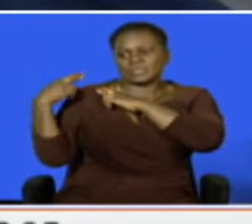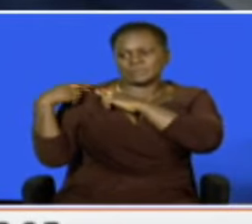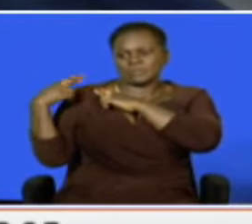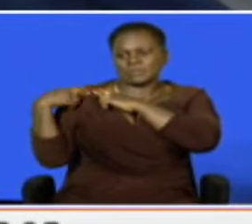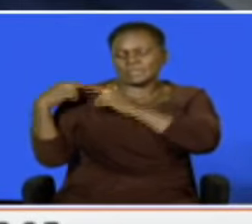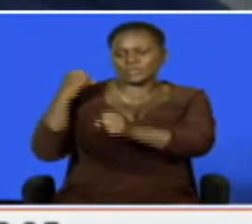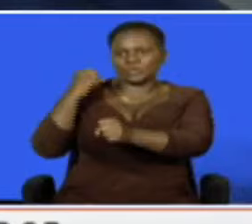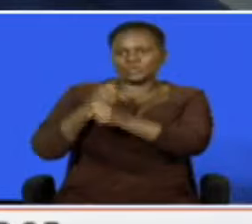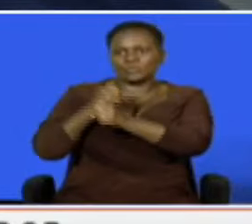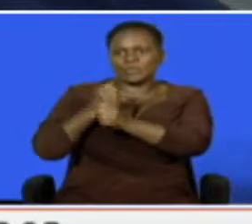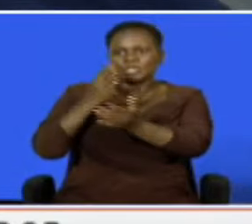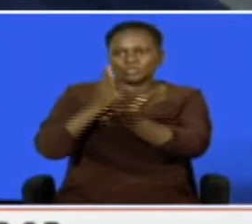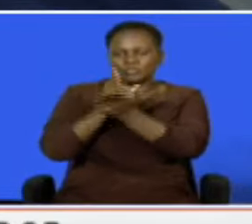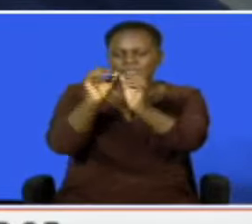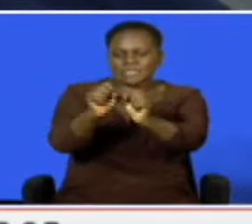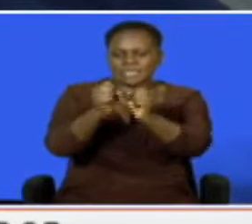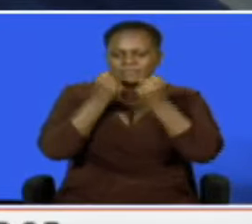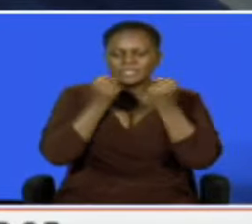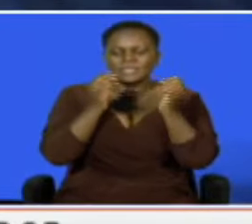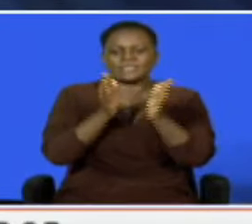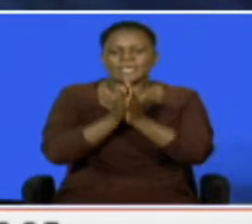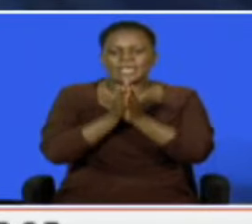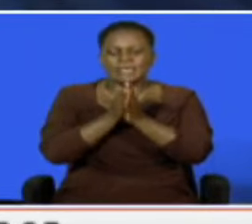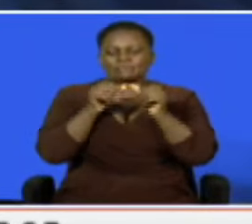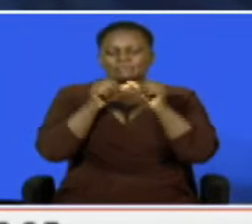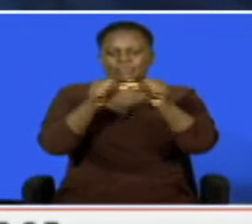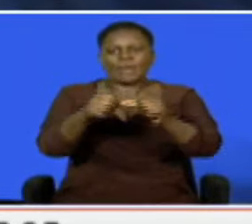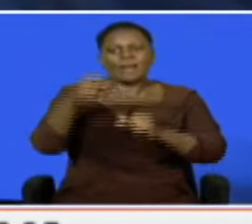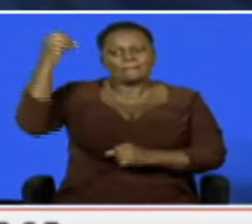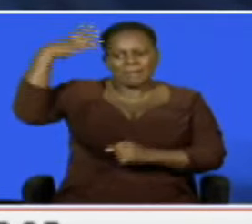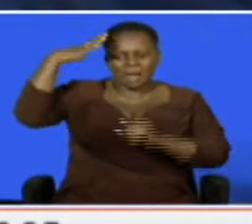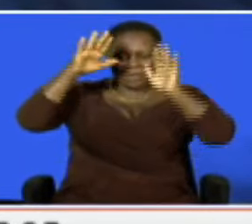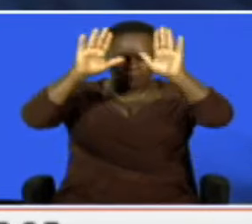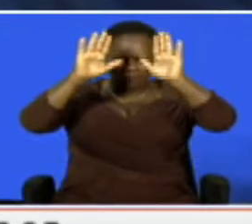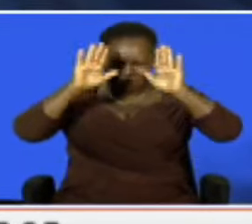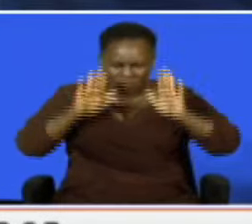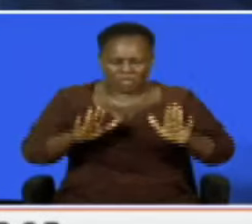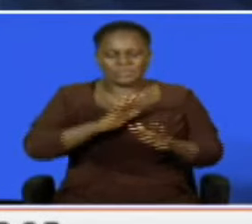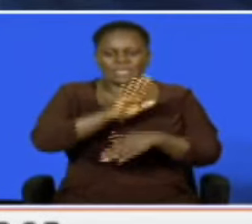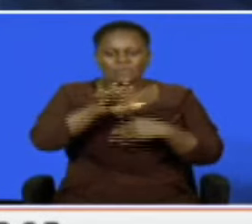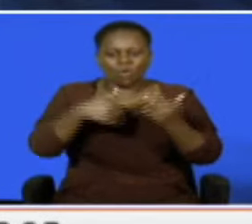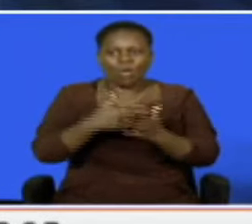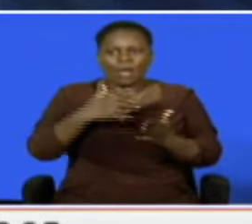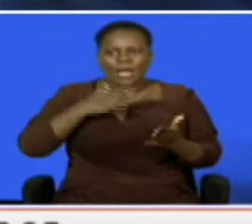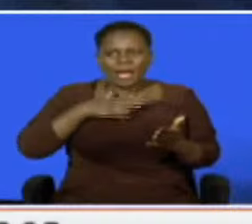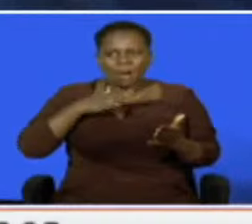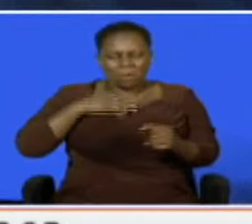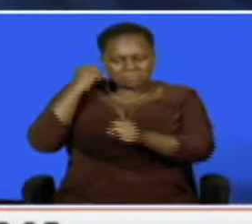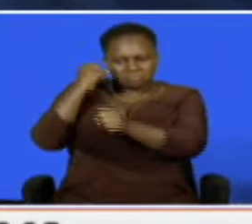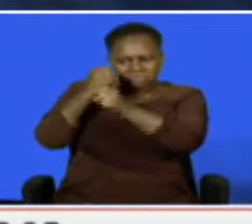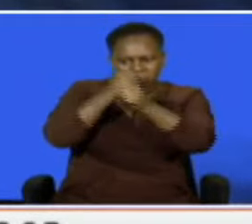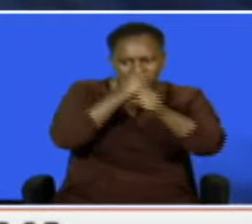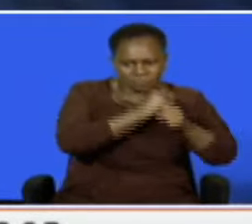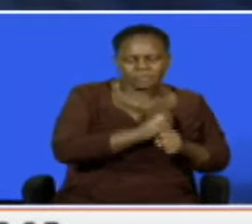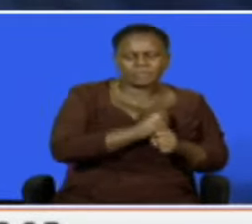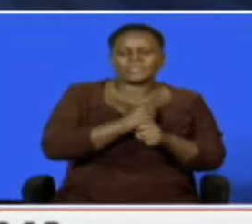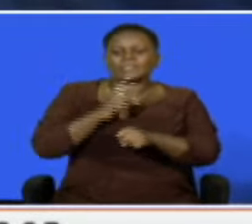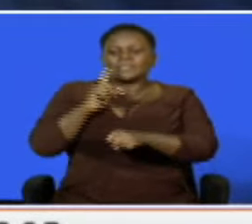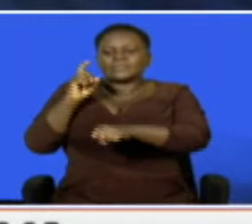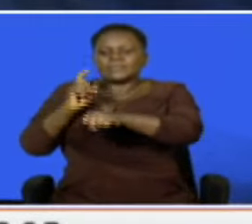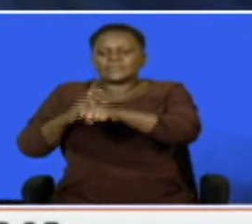to ensure their safety and reliability. Power is critically important in all our endeavors. And so as